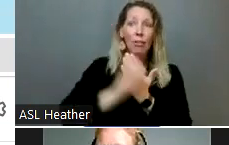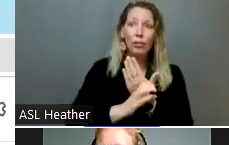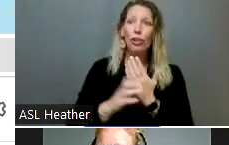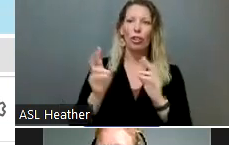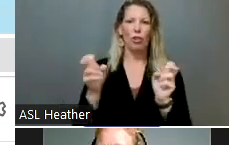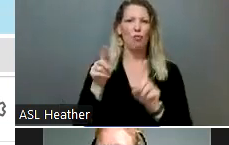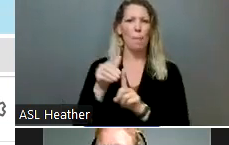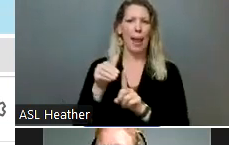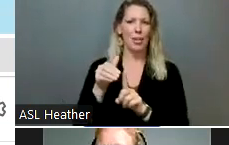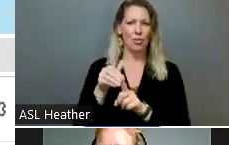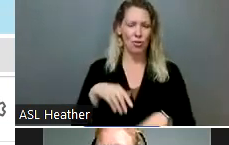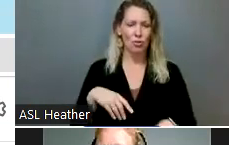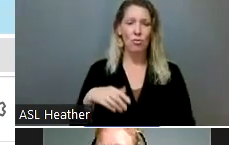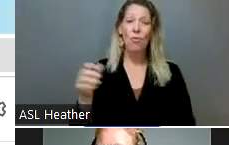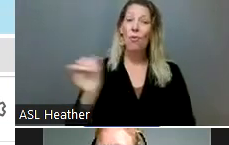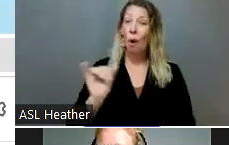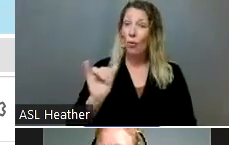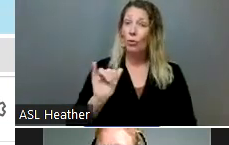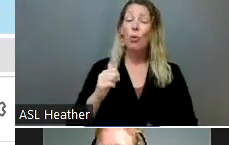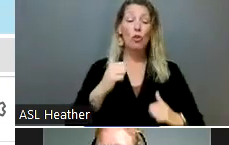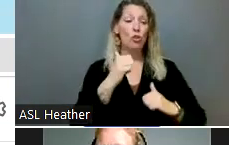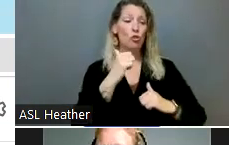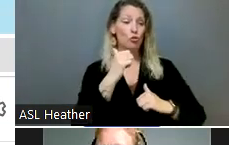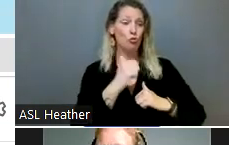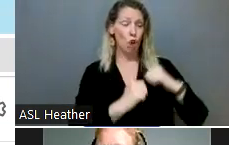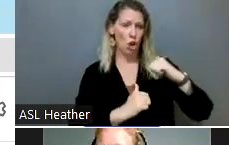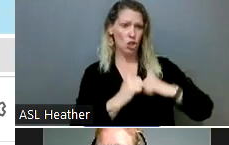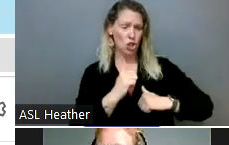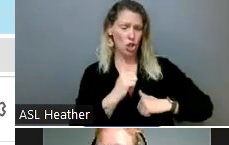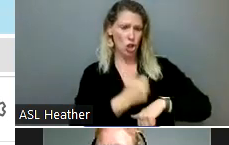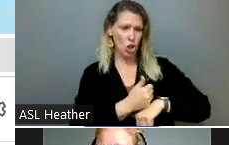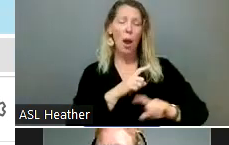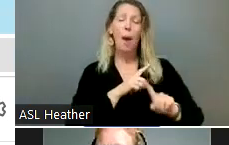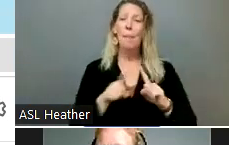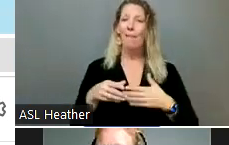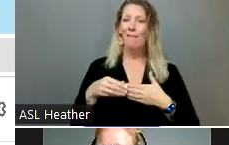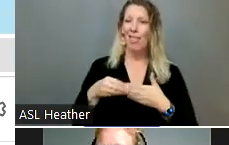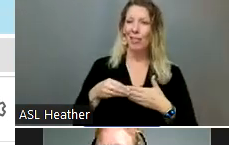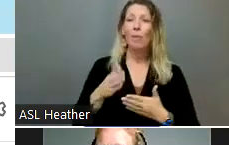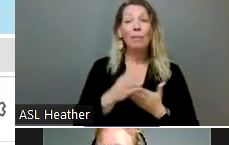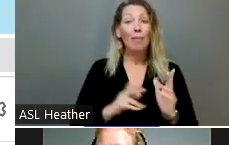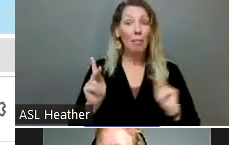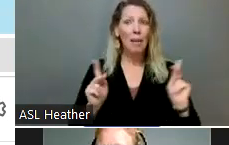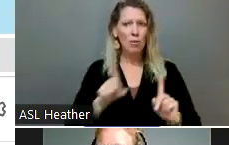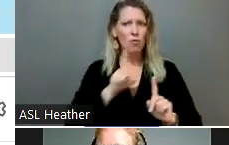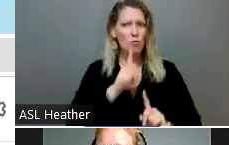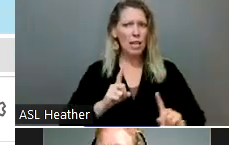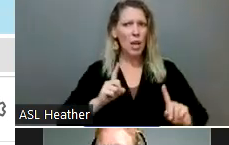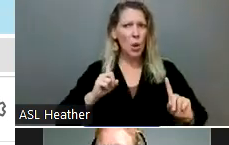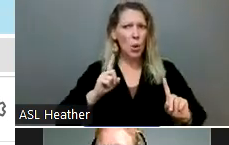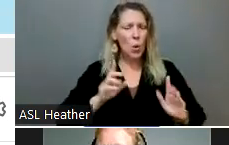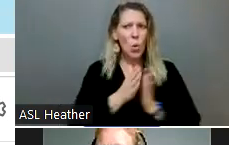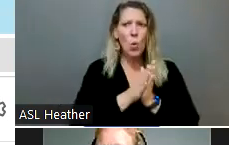And we also have here to be structured but flexible. Some people really thrive with structure, and then